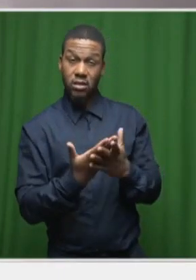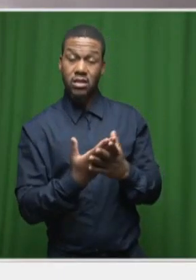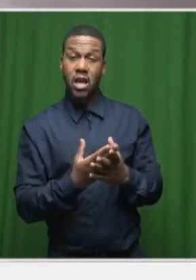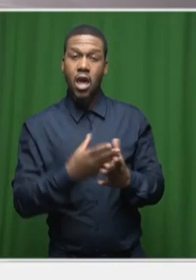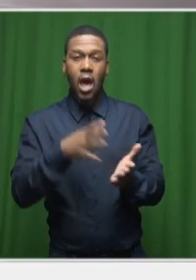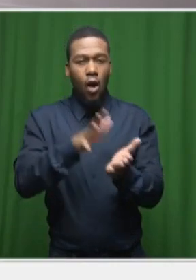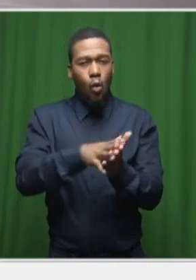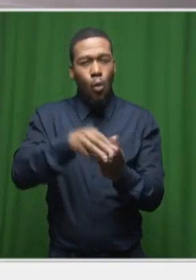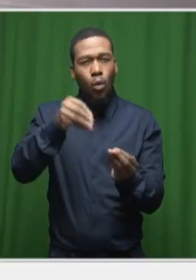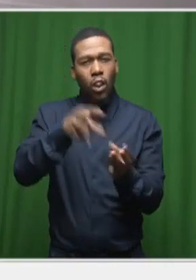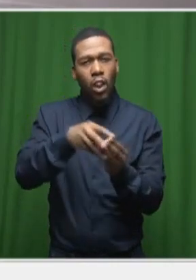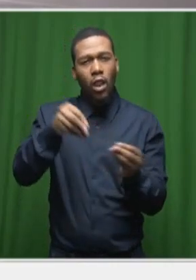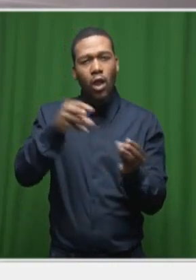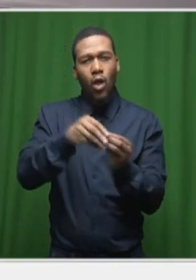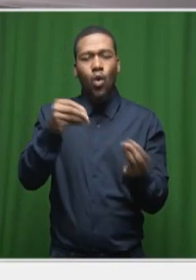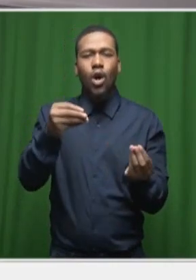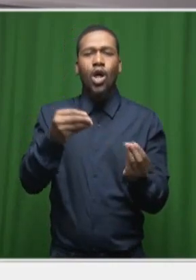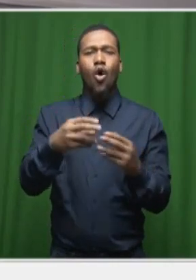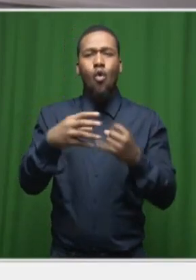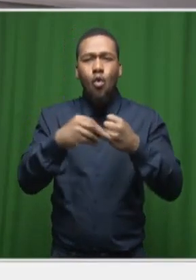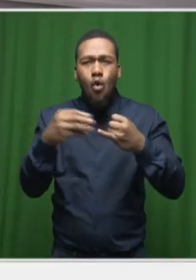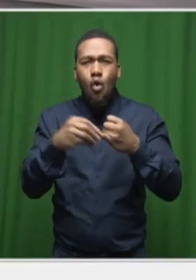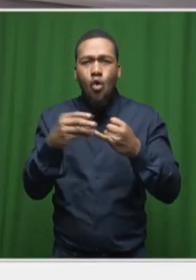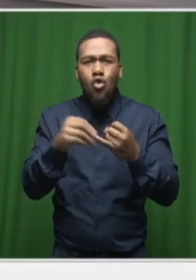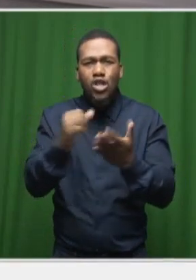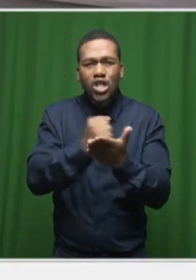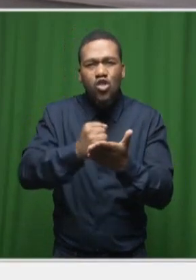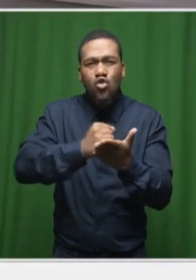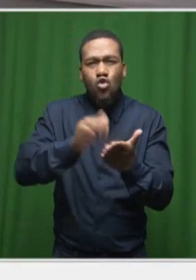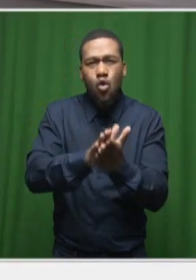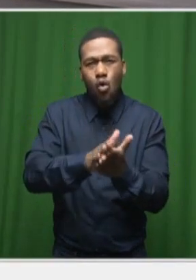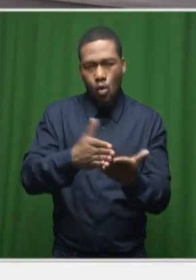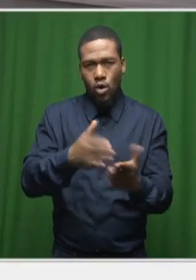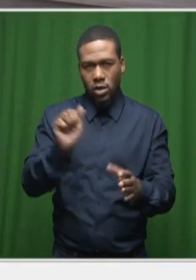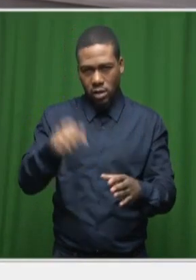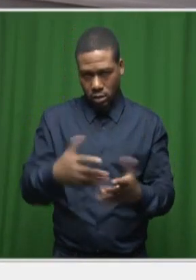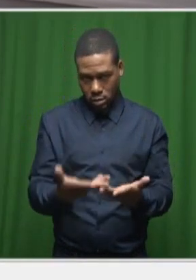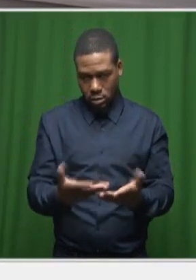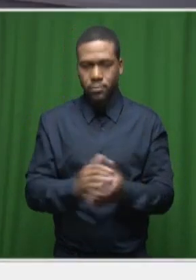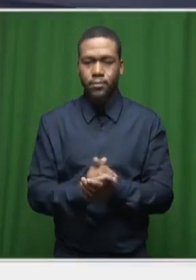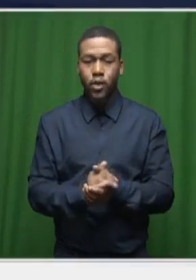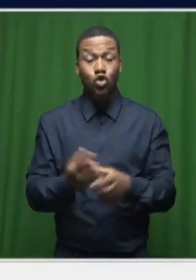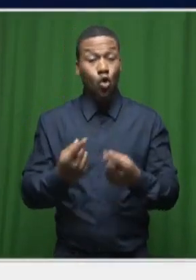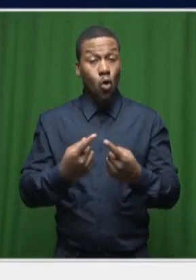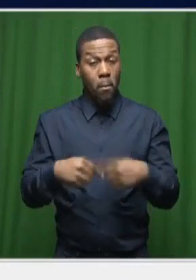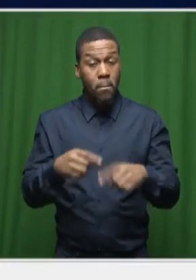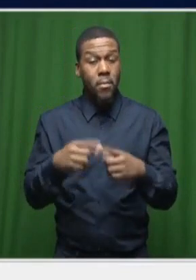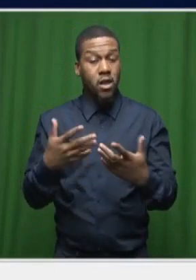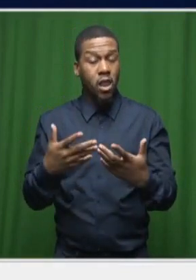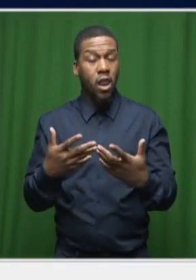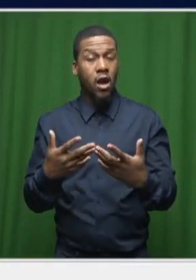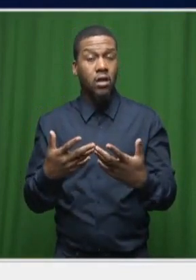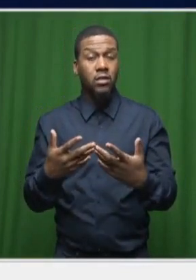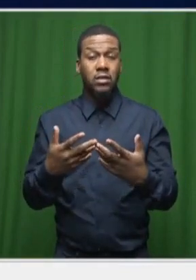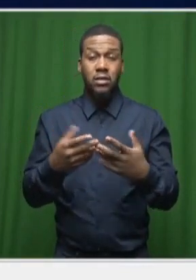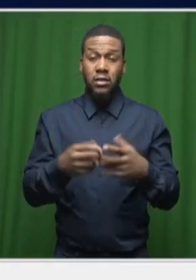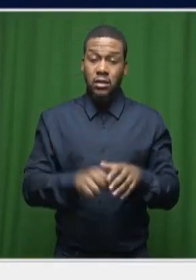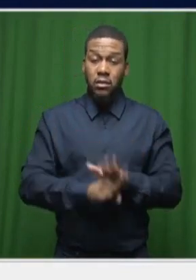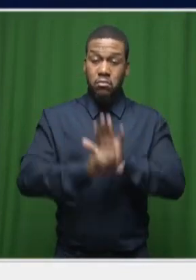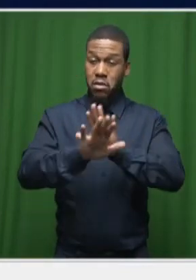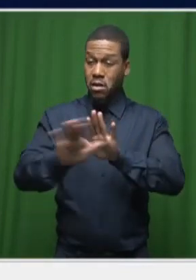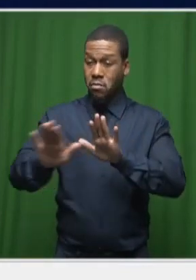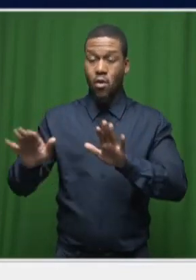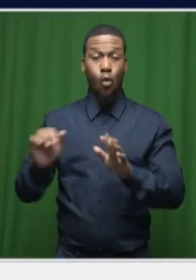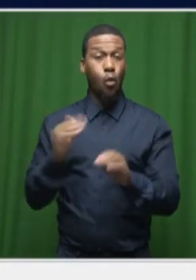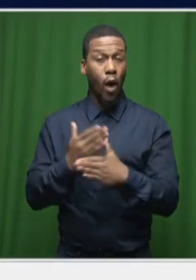this exhibition, it's really just pushed me to kind of reevaluate how I talk about my work and how I present my work, because it's such a fine and nuanced line, you